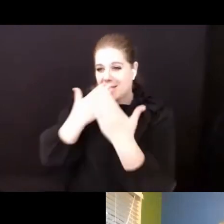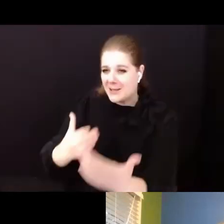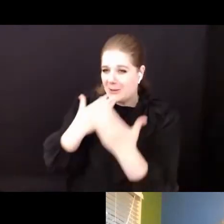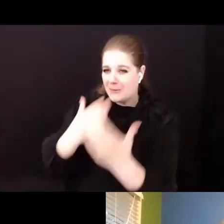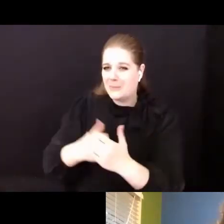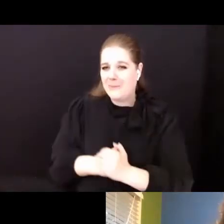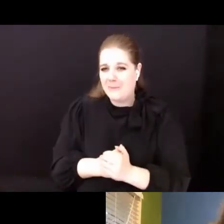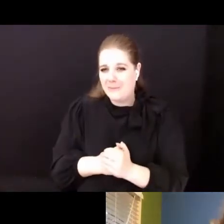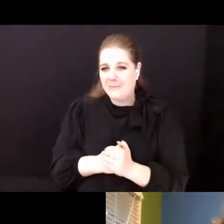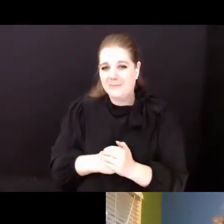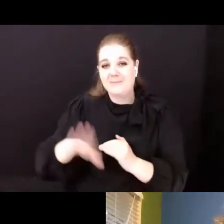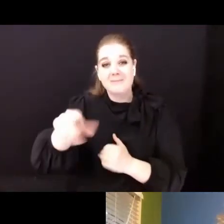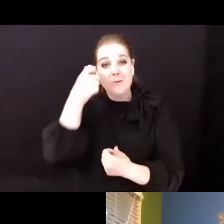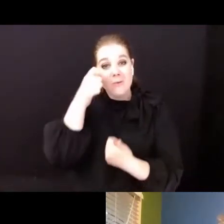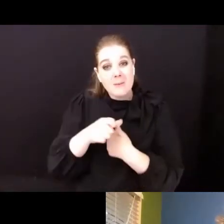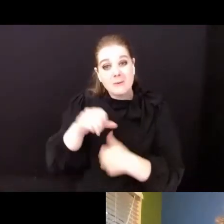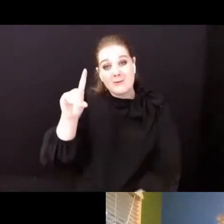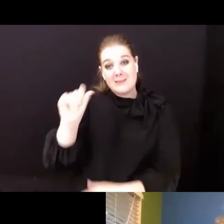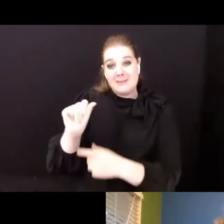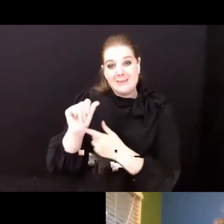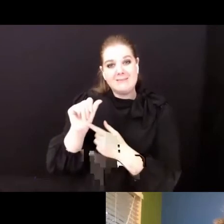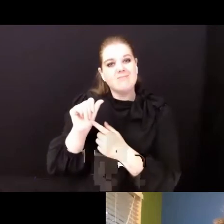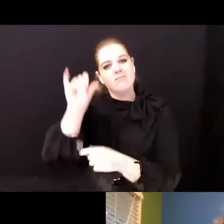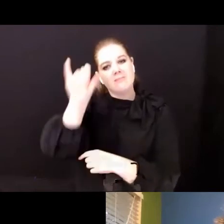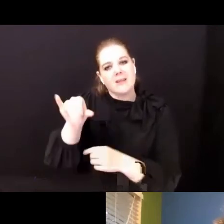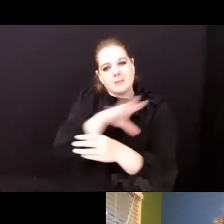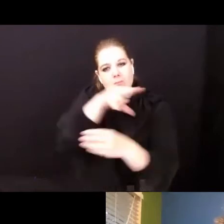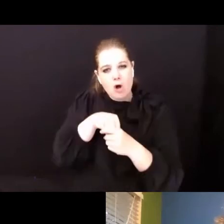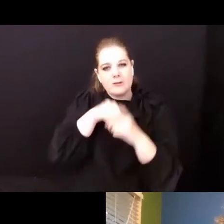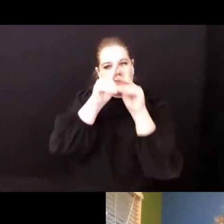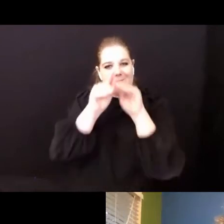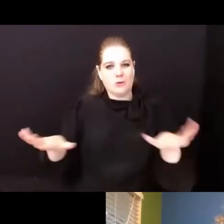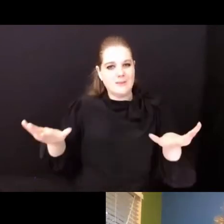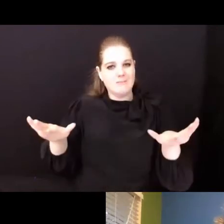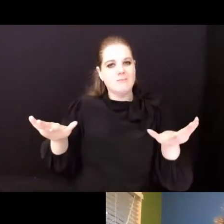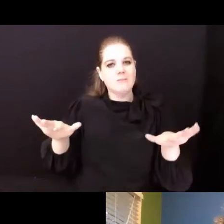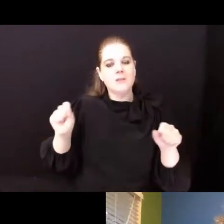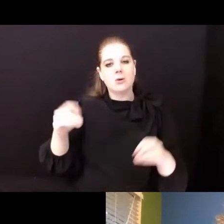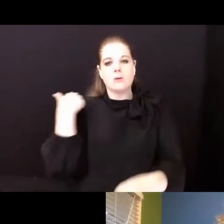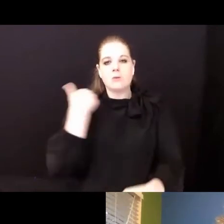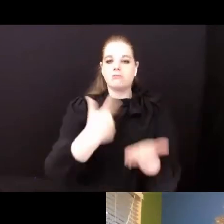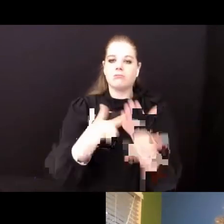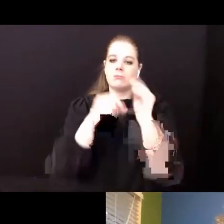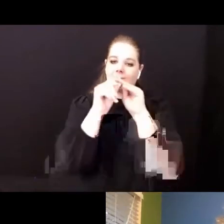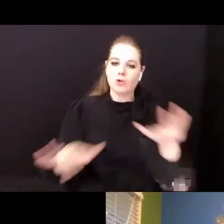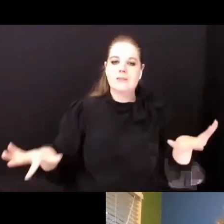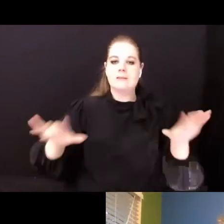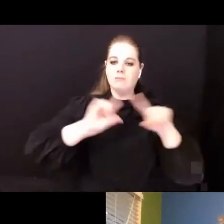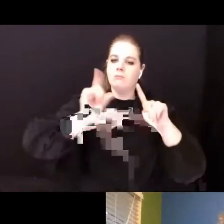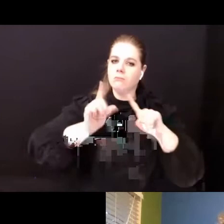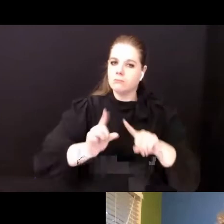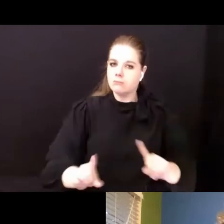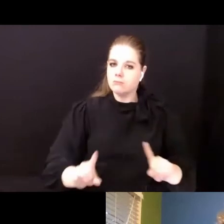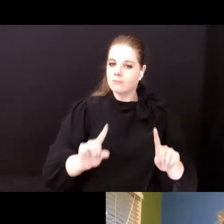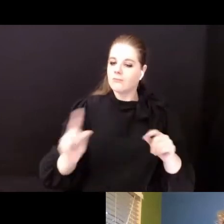that disability really is just an aspect of diversity. And so when we talk about diversity, we must always